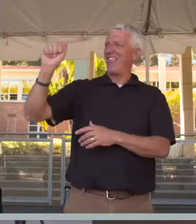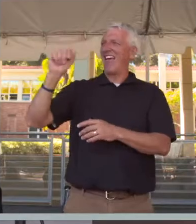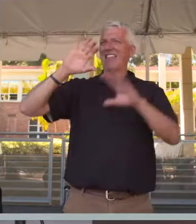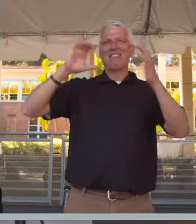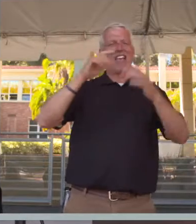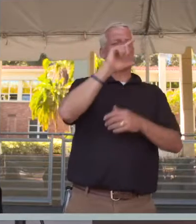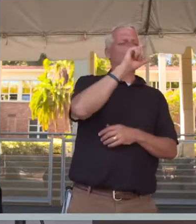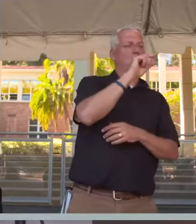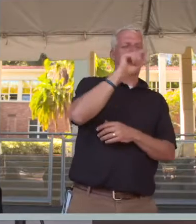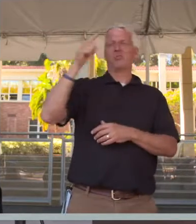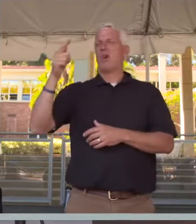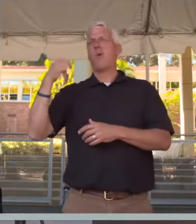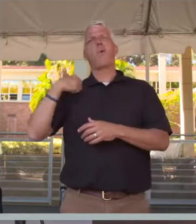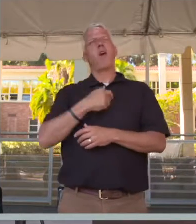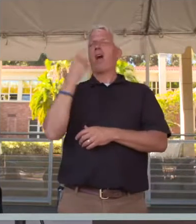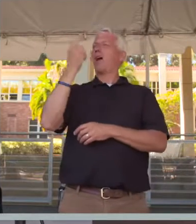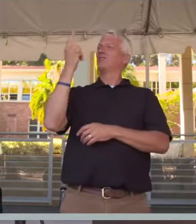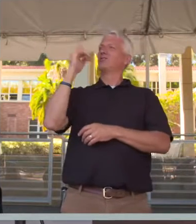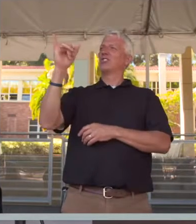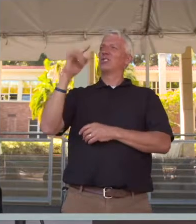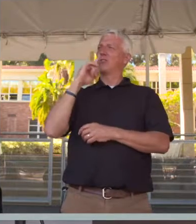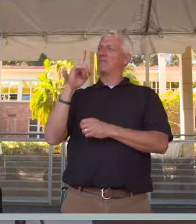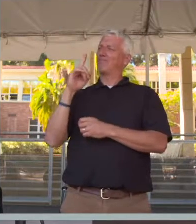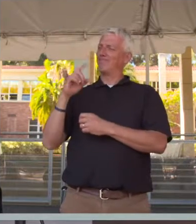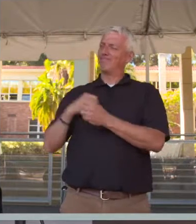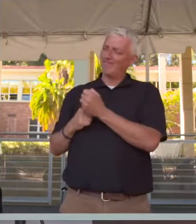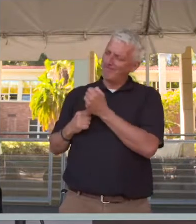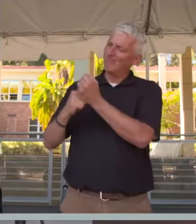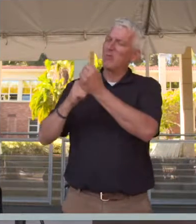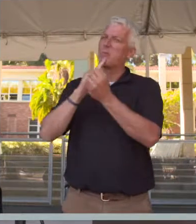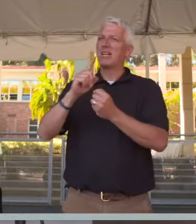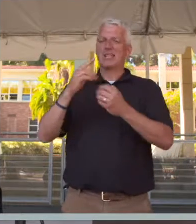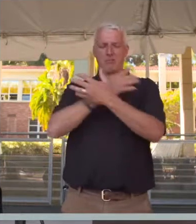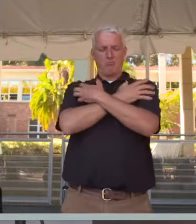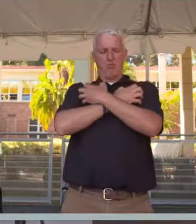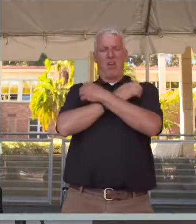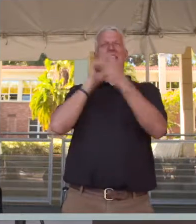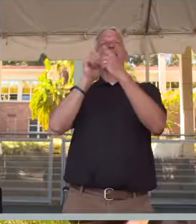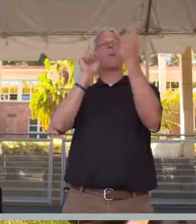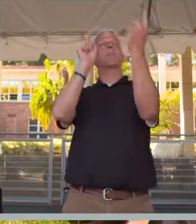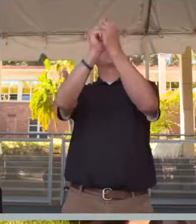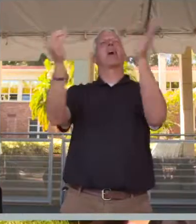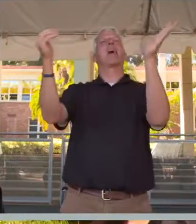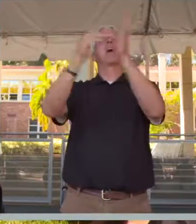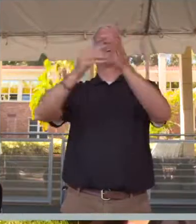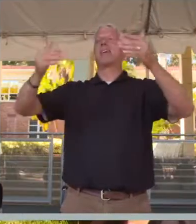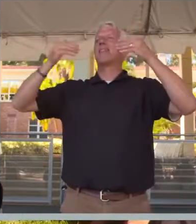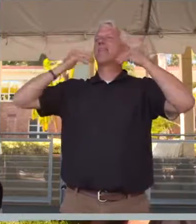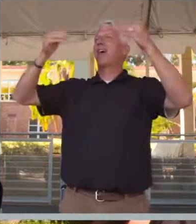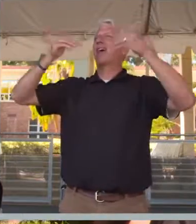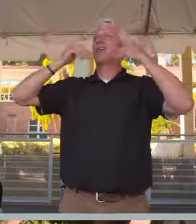2021! We're eternally bound by our common experiences of being a Bruin. Till we meet again, thank you.